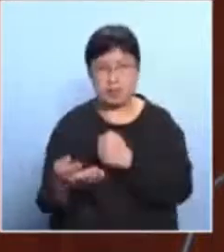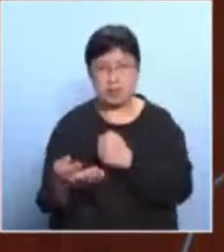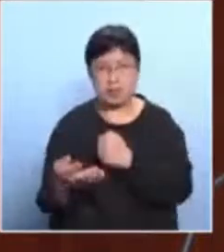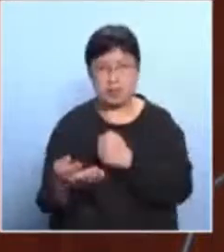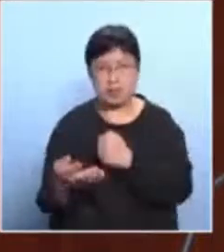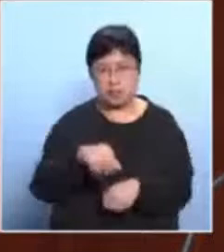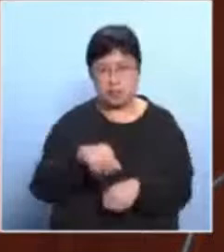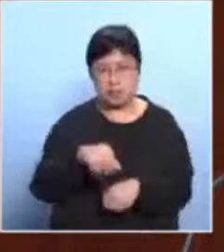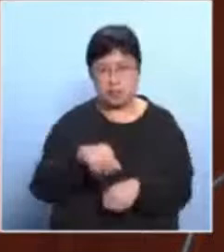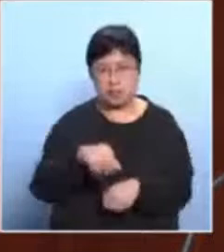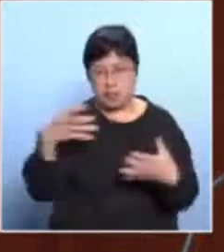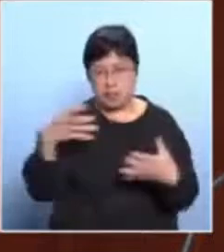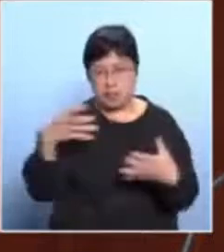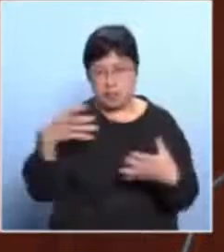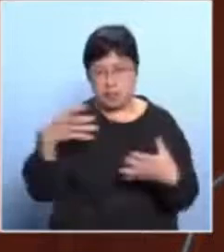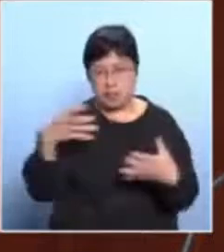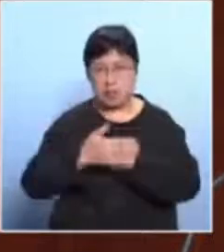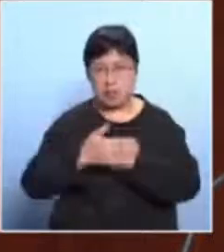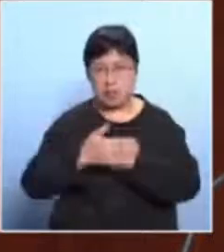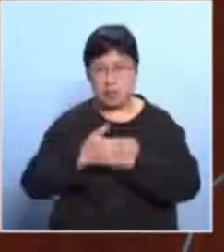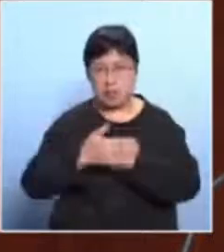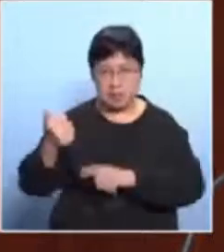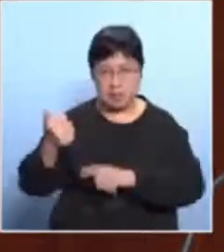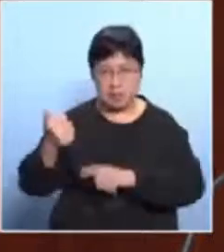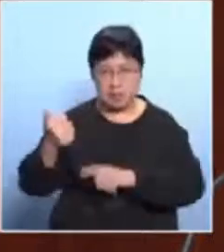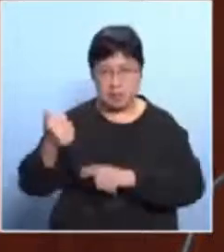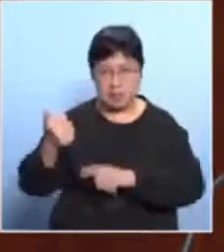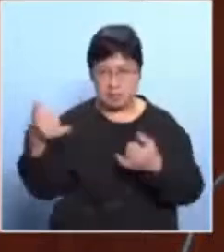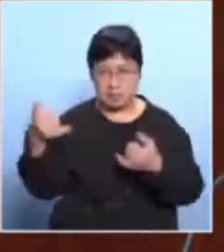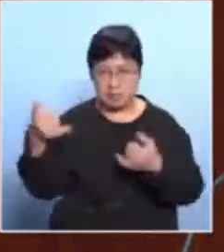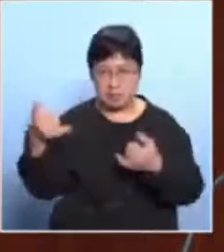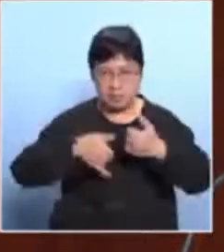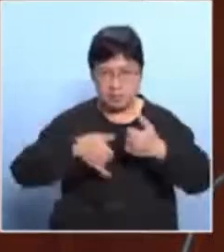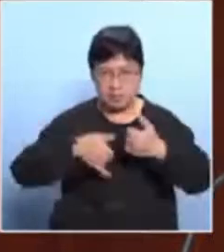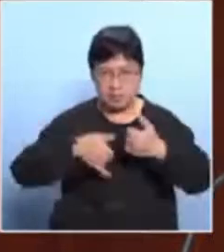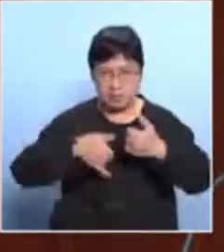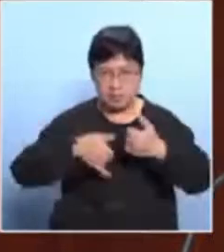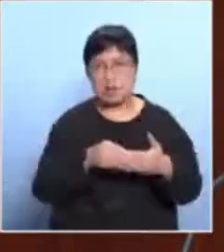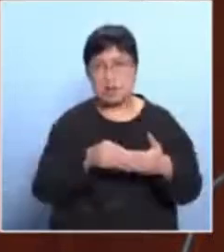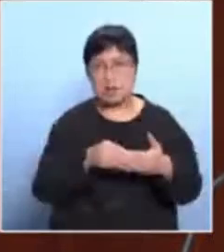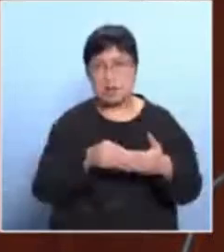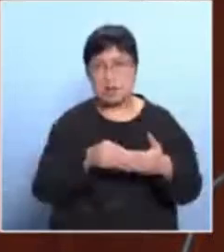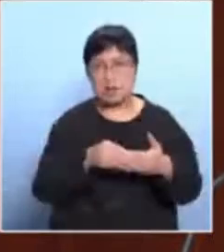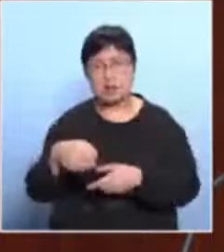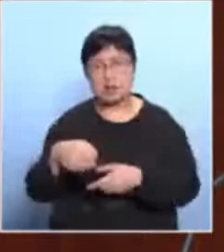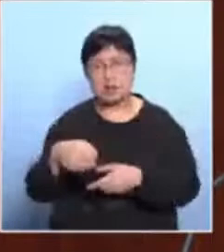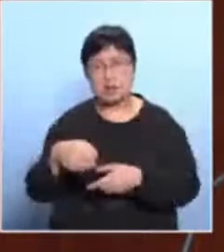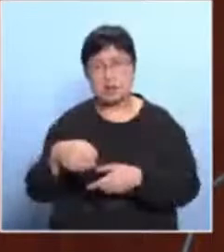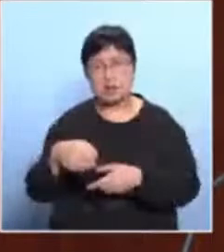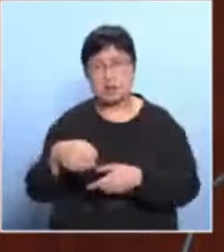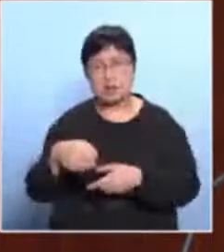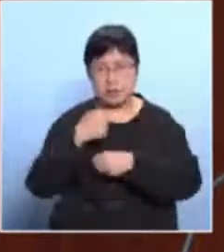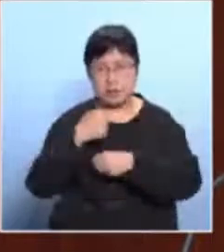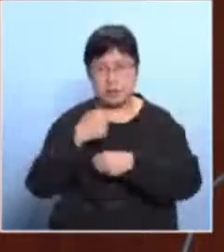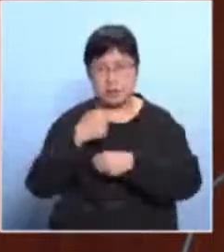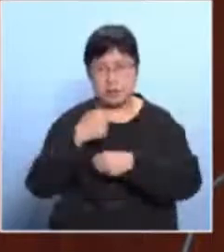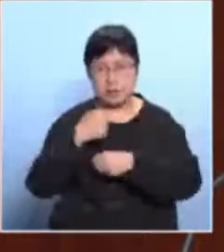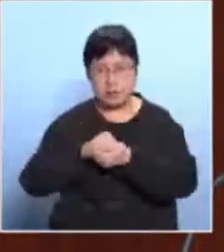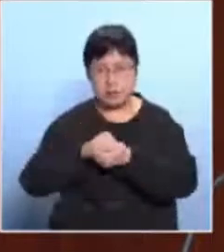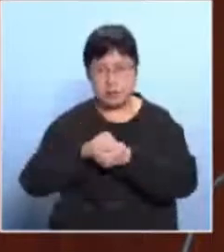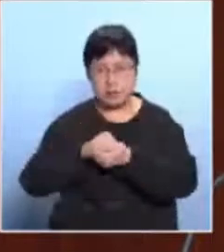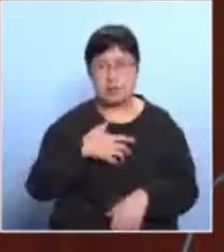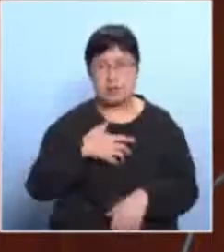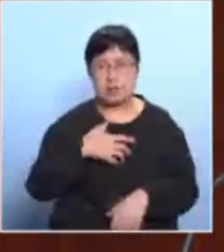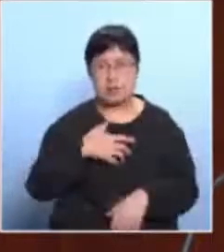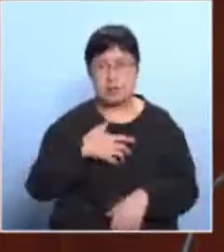Hong Kong's advantages in convening international talents to play leading roles in participating in the work of the Hetao Cooperation Zone. And